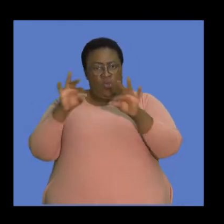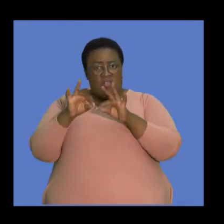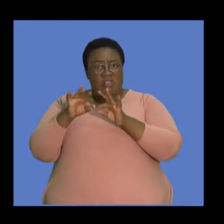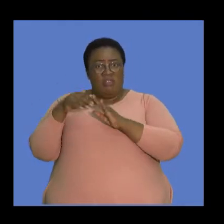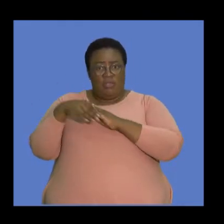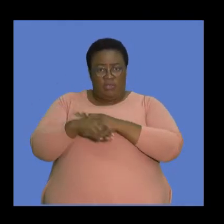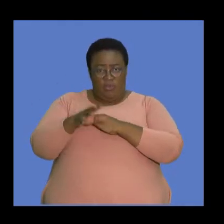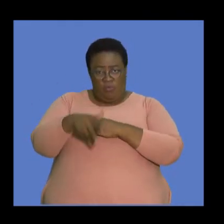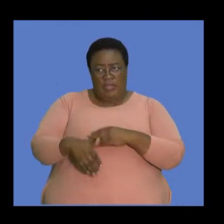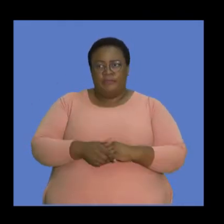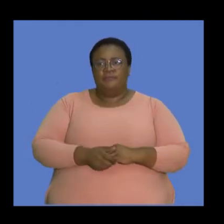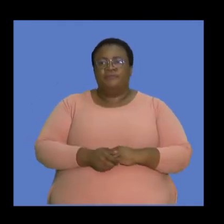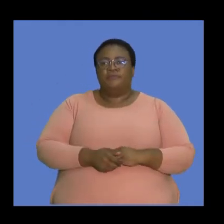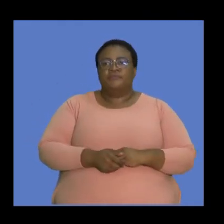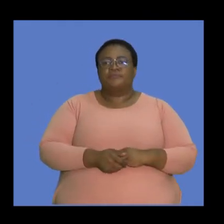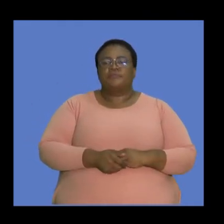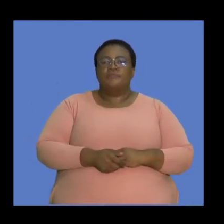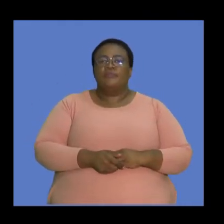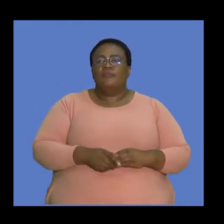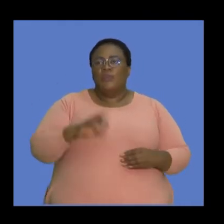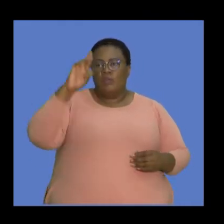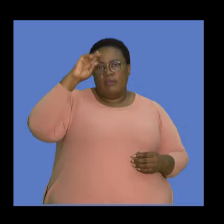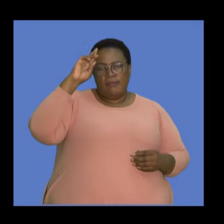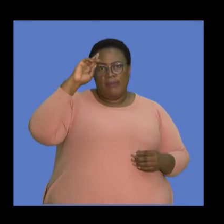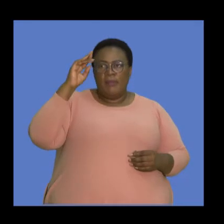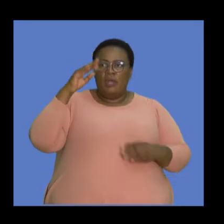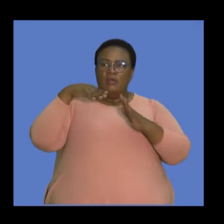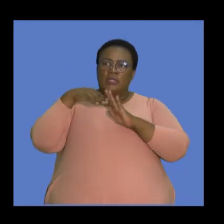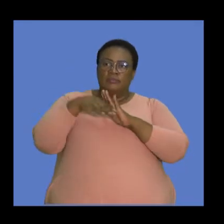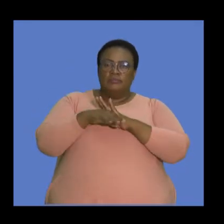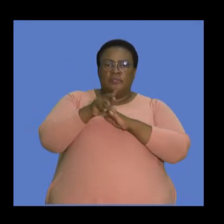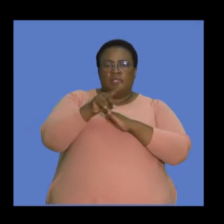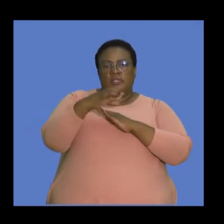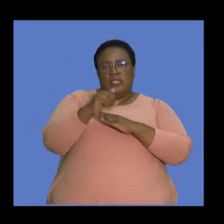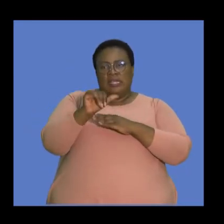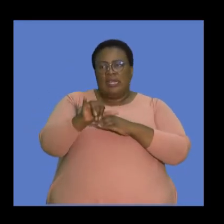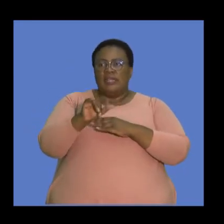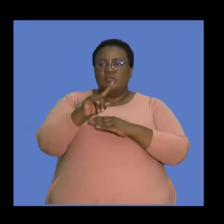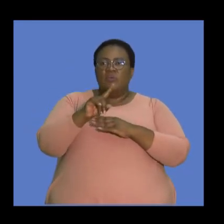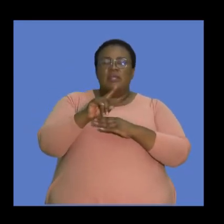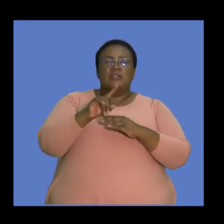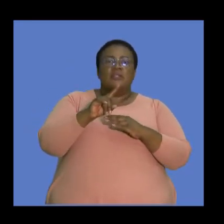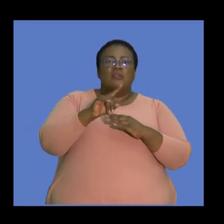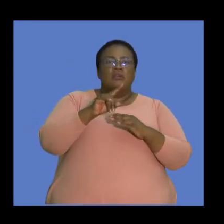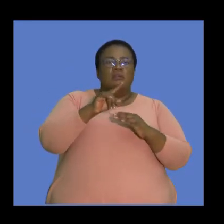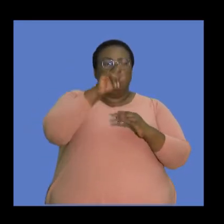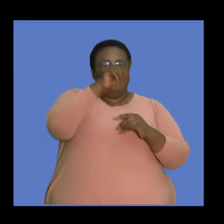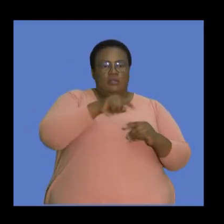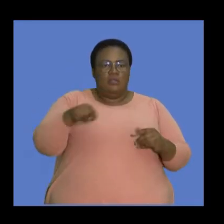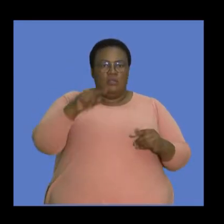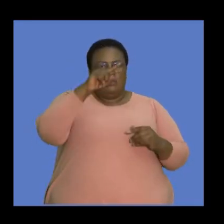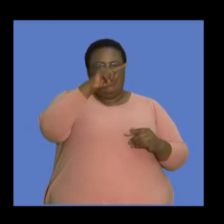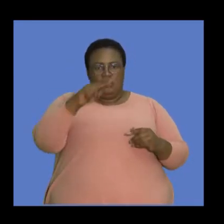Now, just to do a quick recap as well, remember our decay is a straight line and a reducing balance, but right